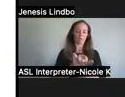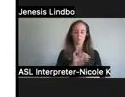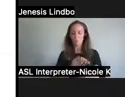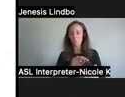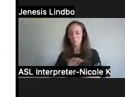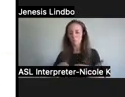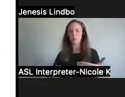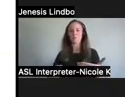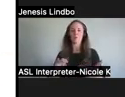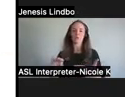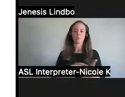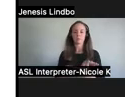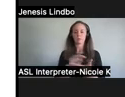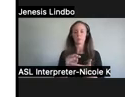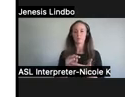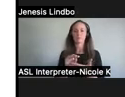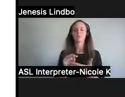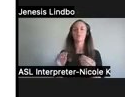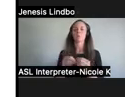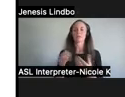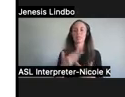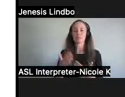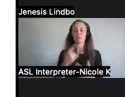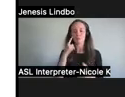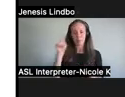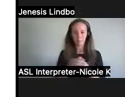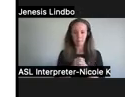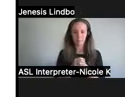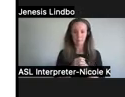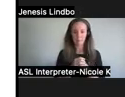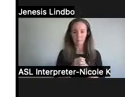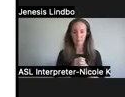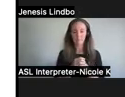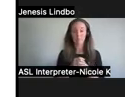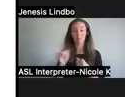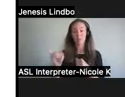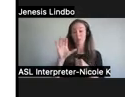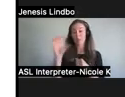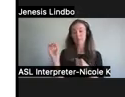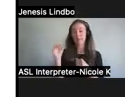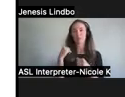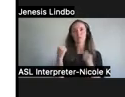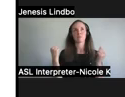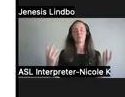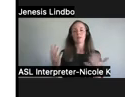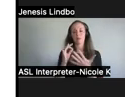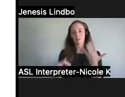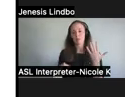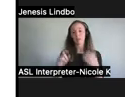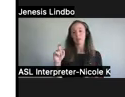different part where they physically can access them. So this company has a lot of different options for